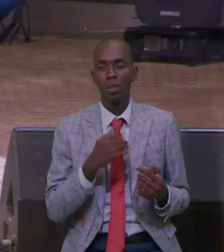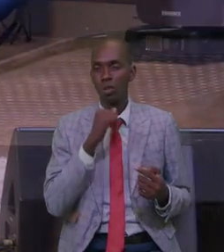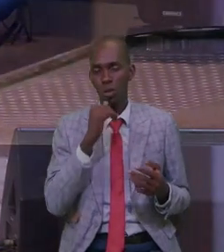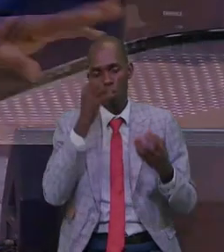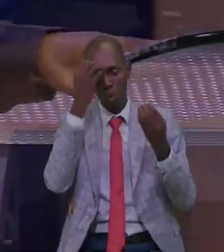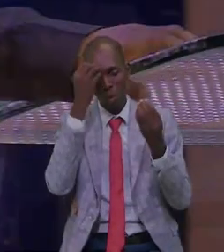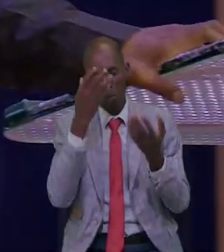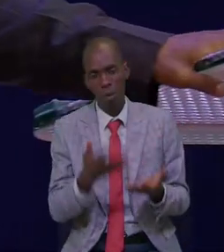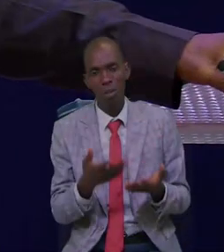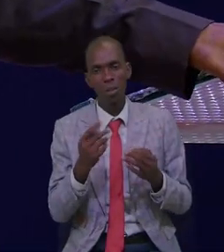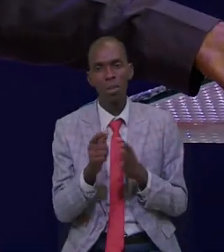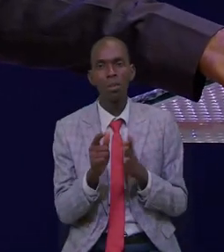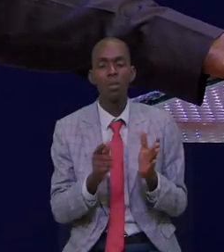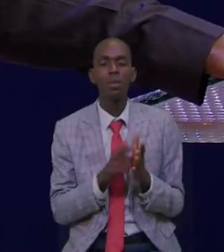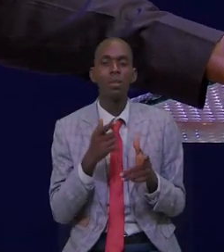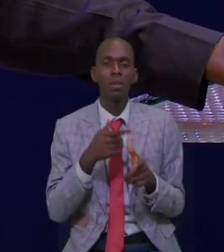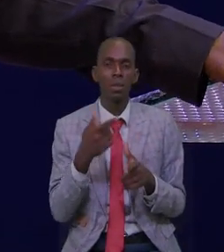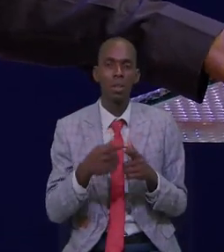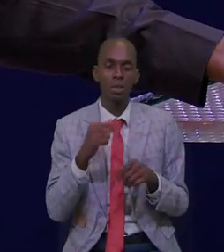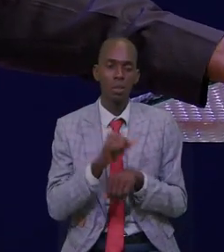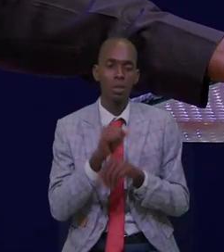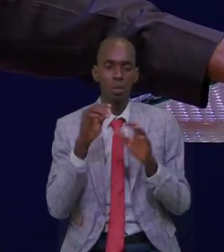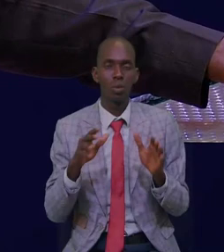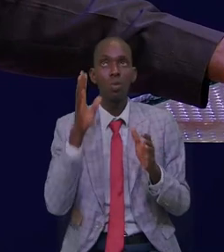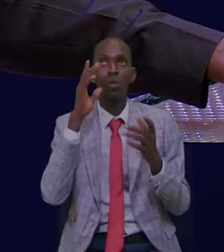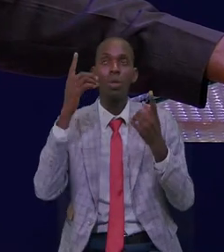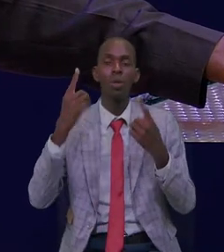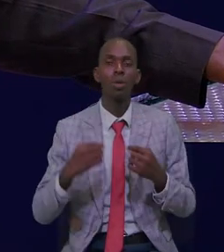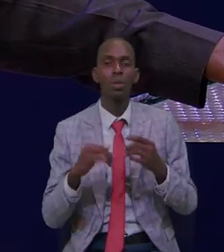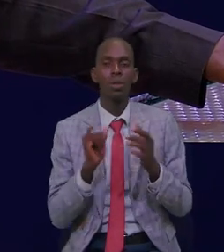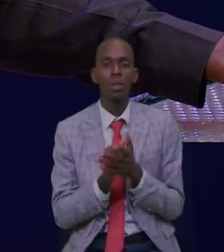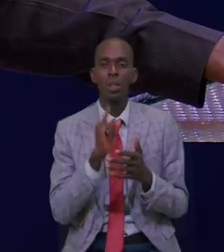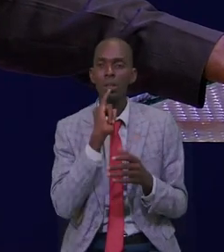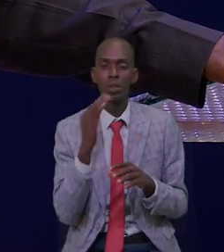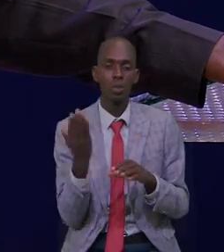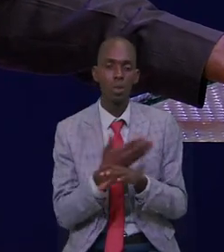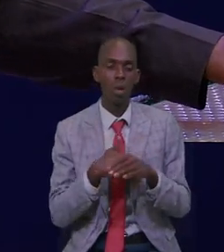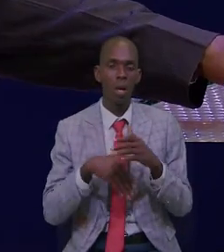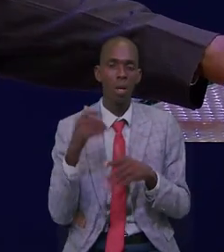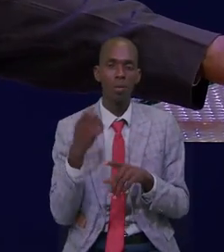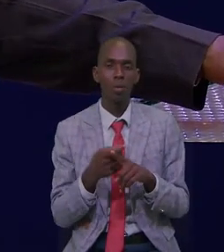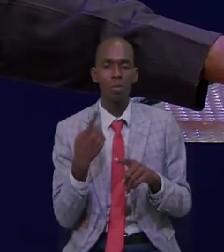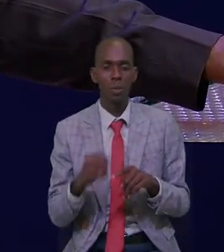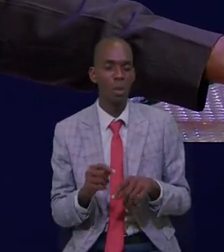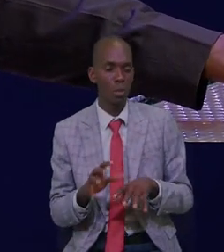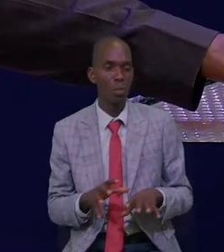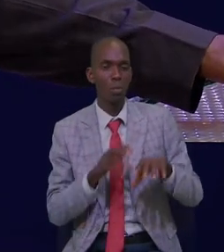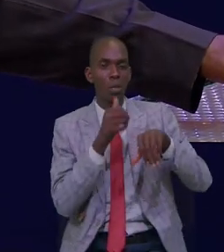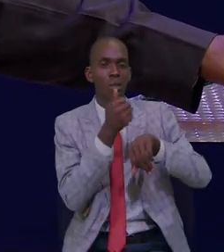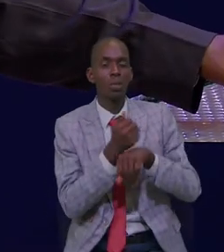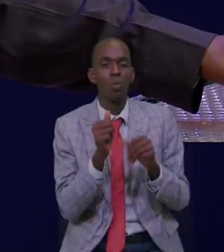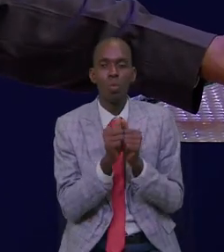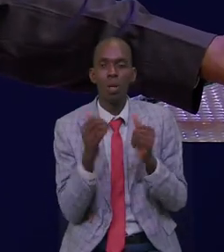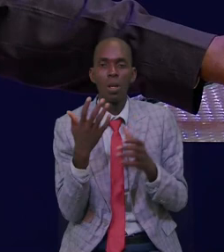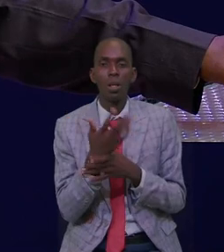judgment will come, the smiting stone that is cut out of the mountain without hands will come upon